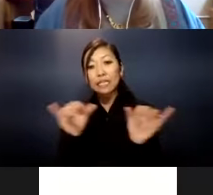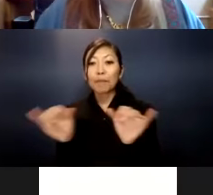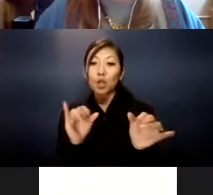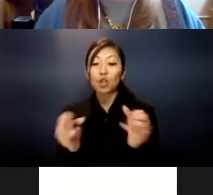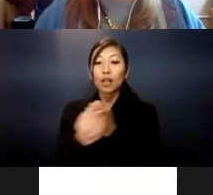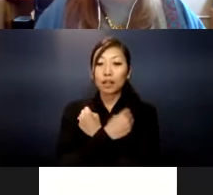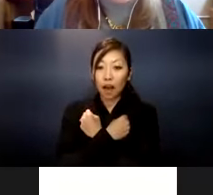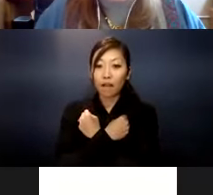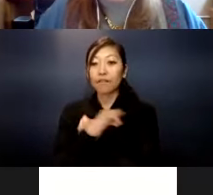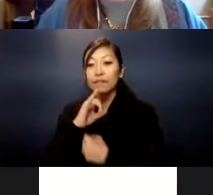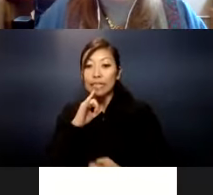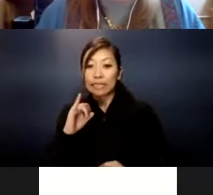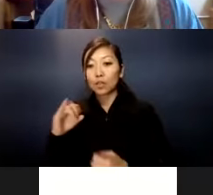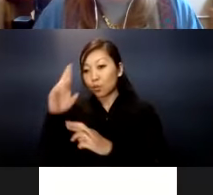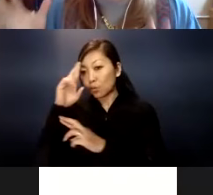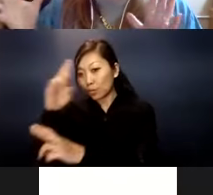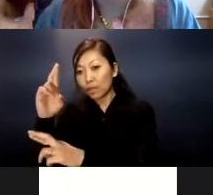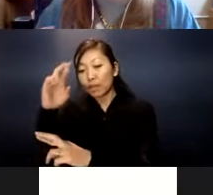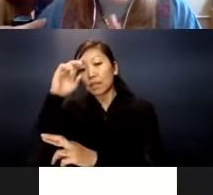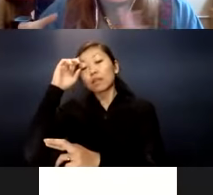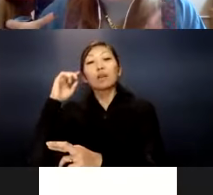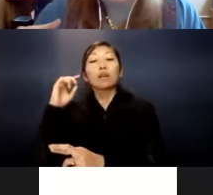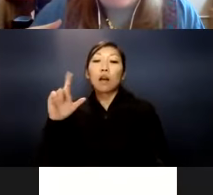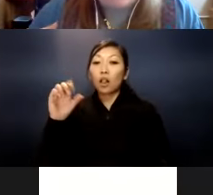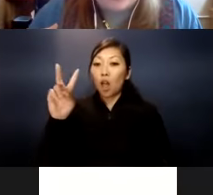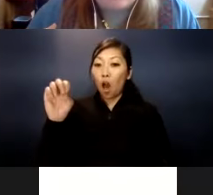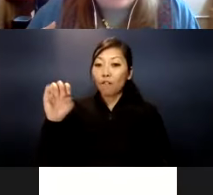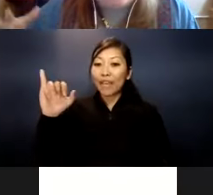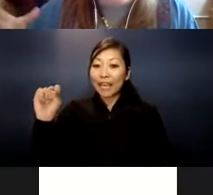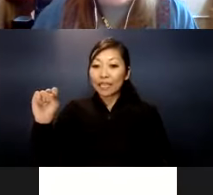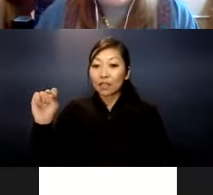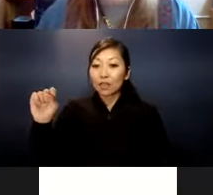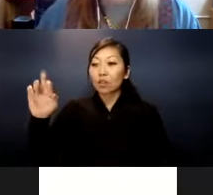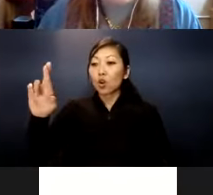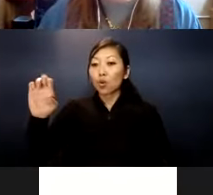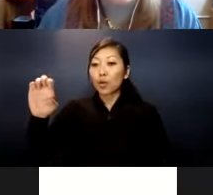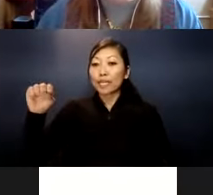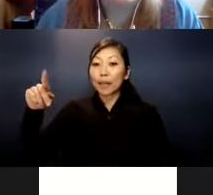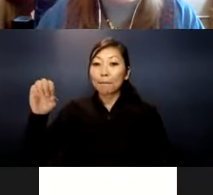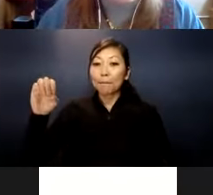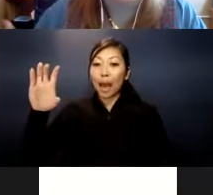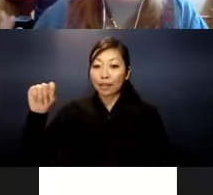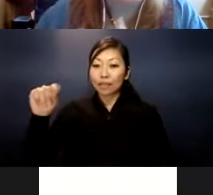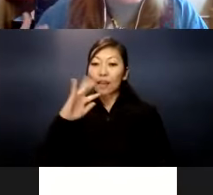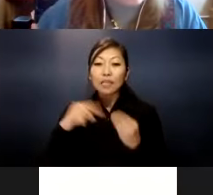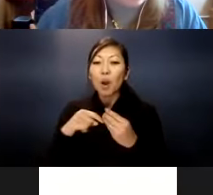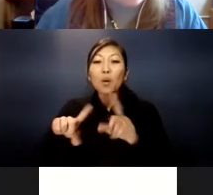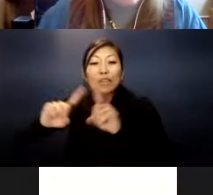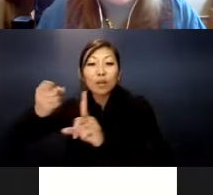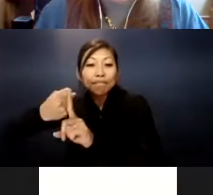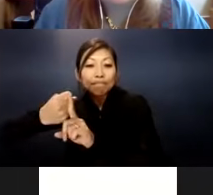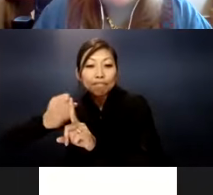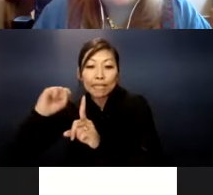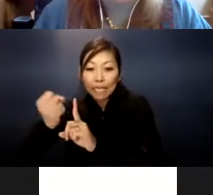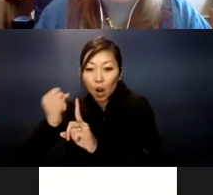Respect. And it goes through different relationship scenarios and talks about these different